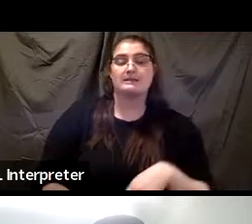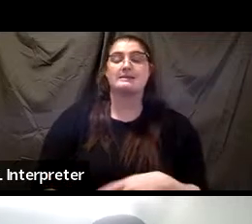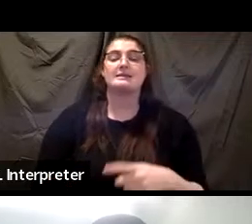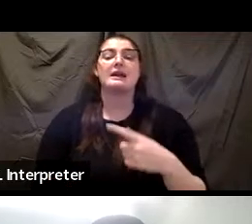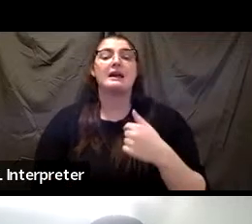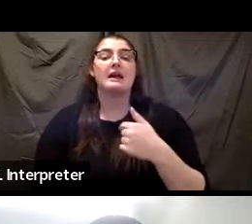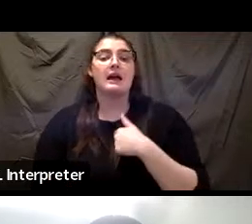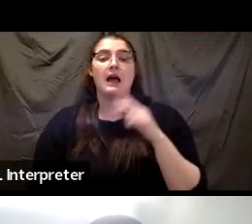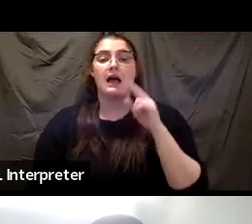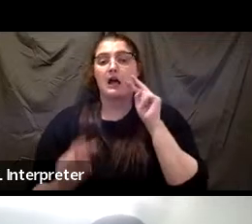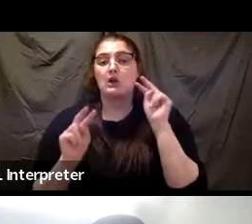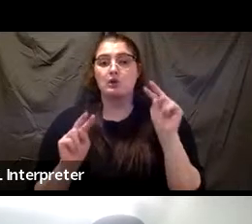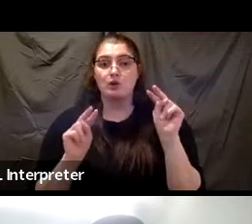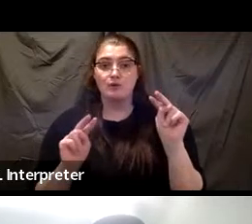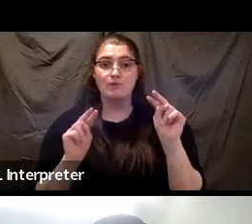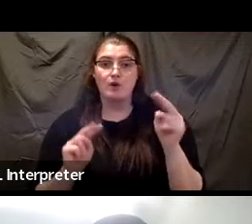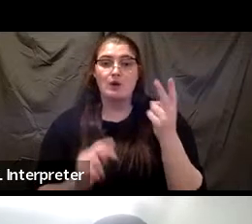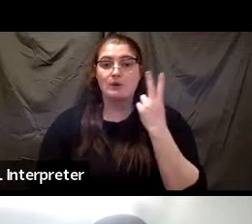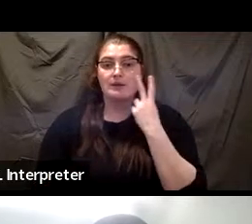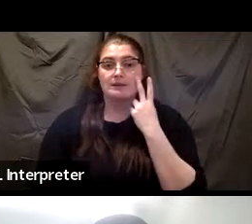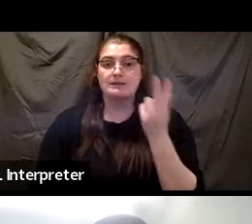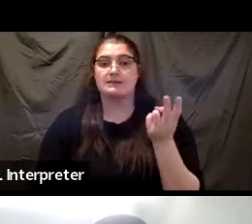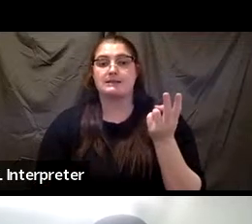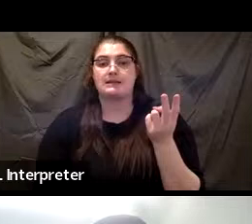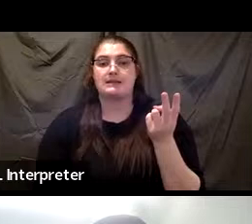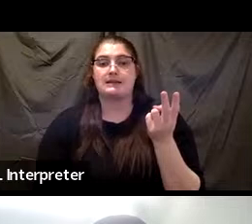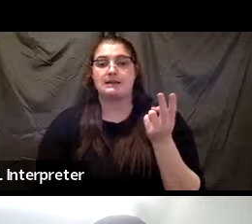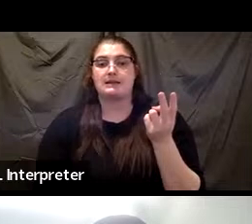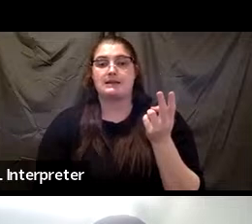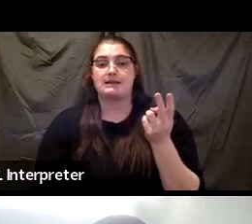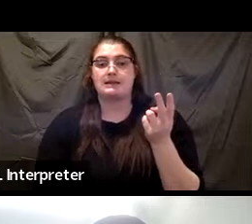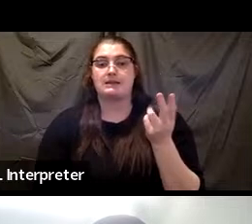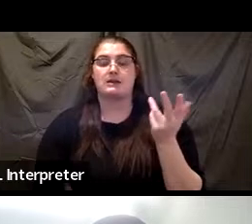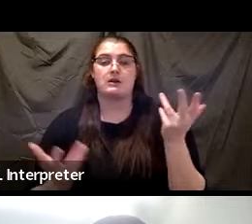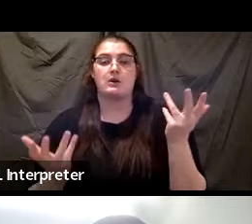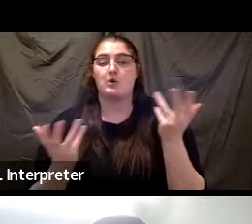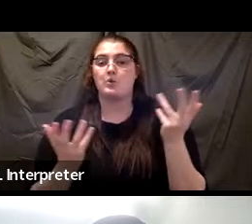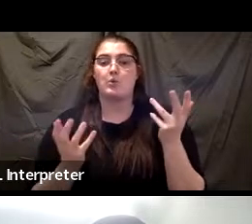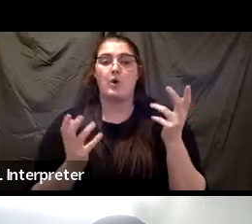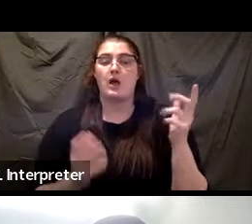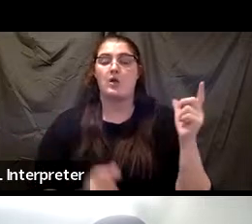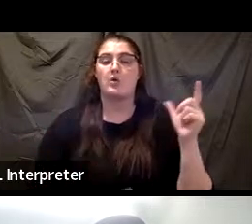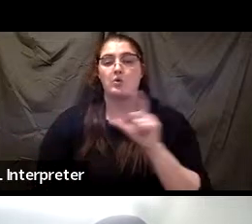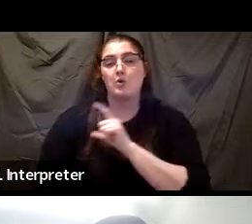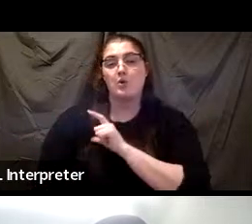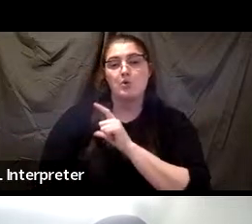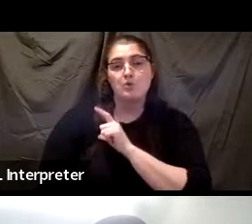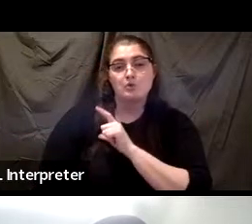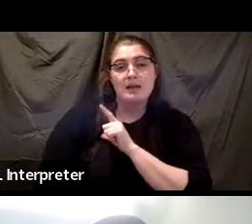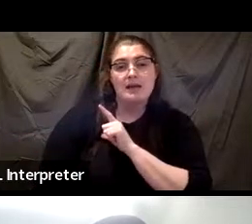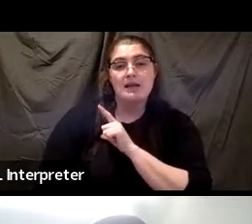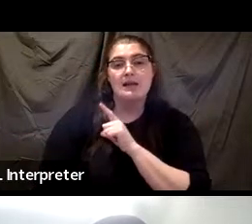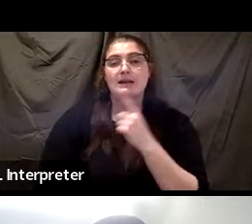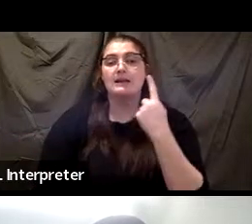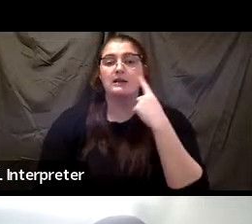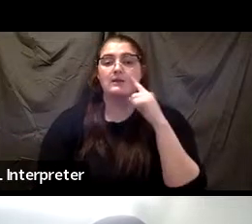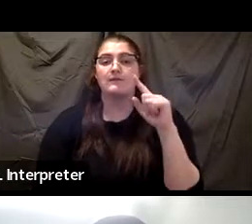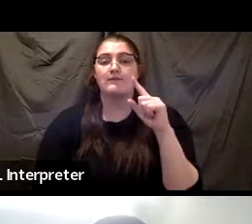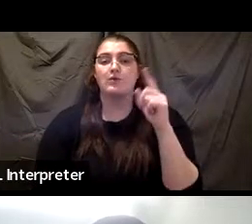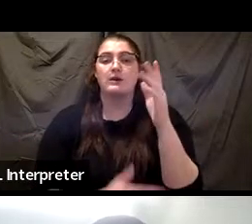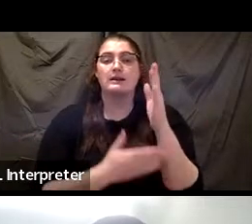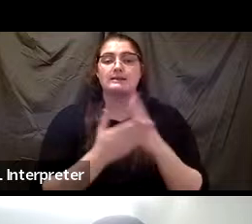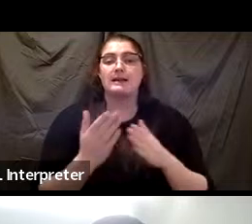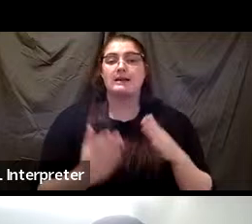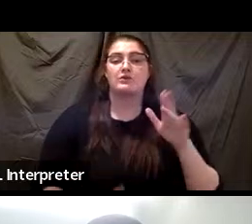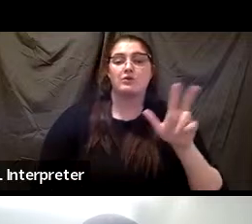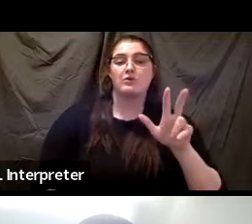forward to seeing what the lieutenants for Sector 3,